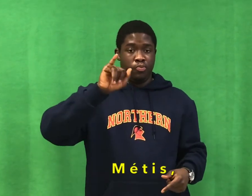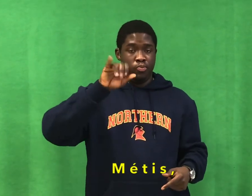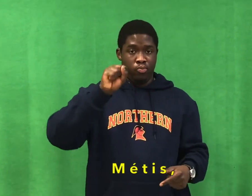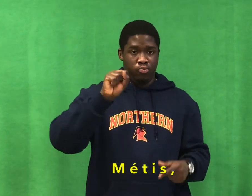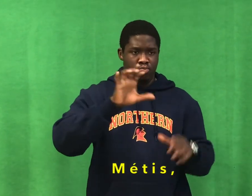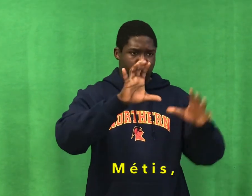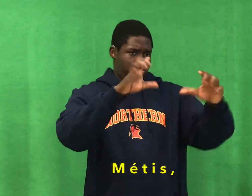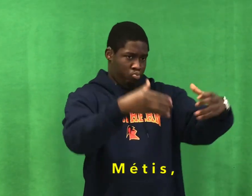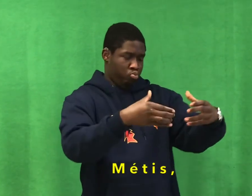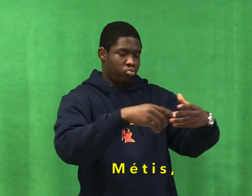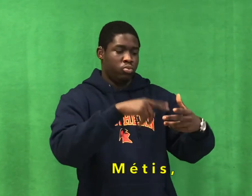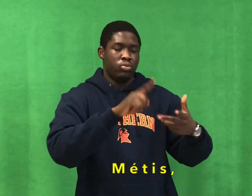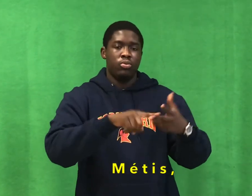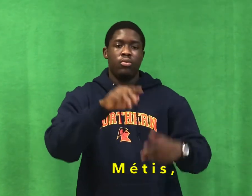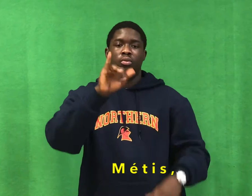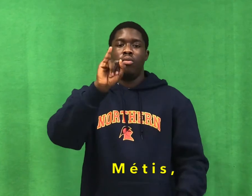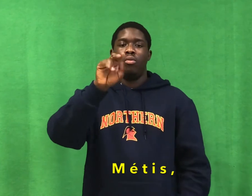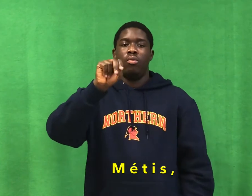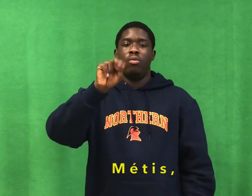Métis,